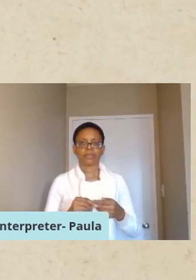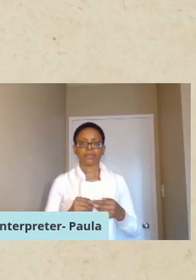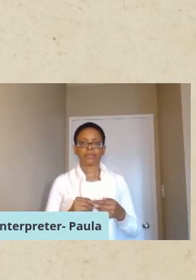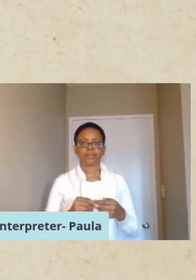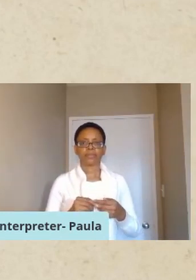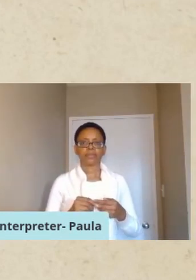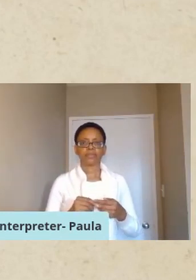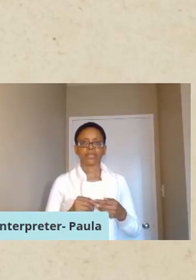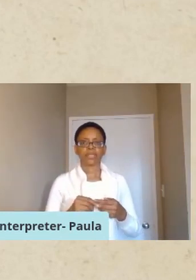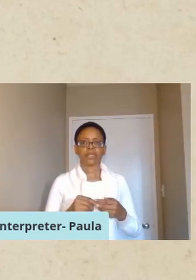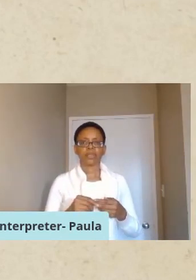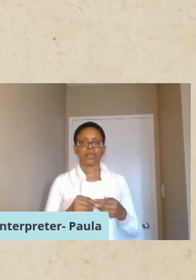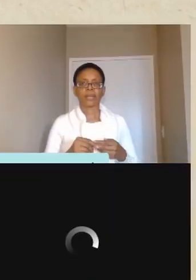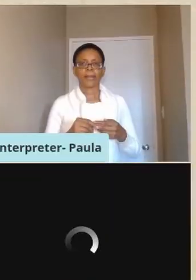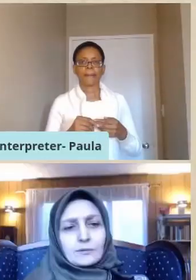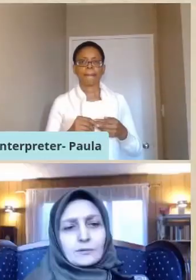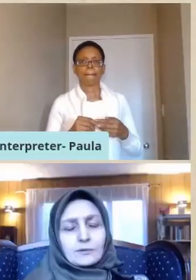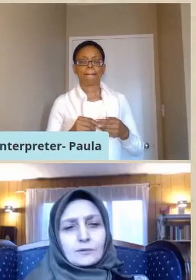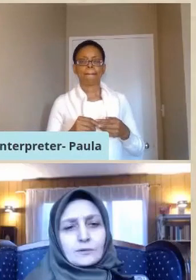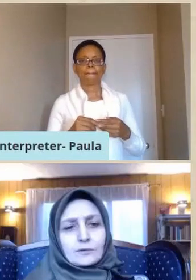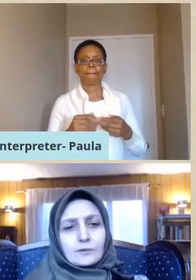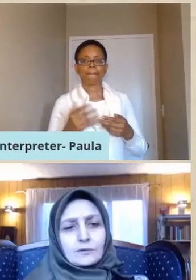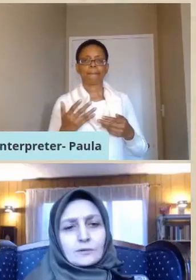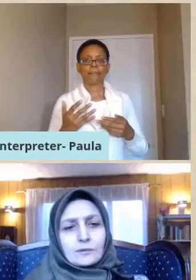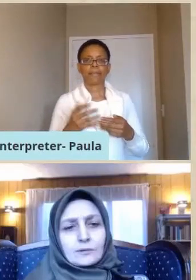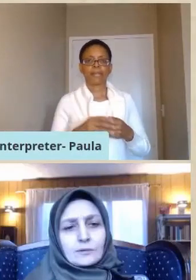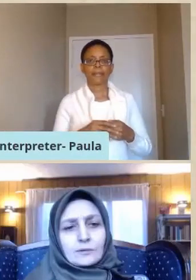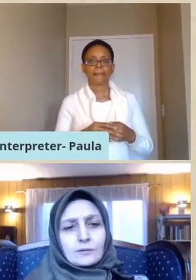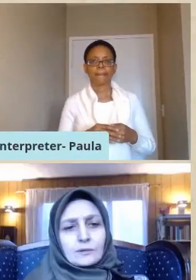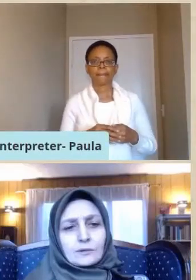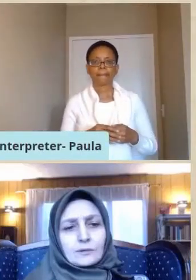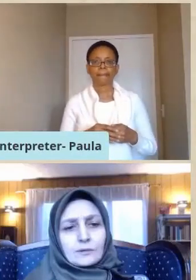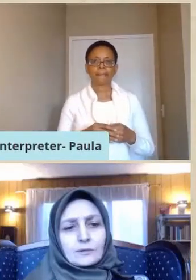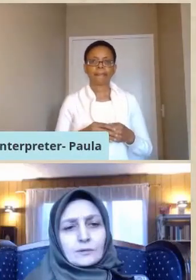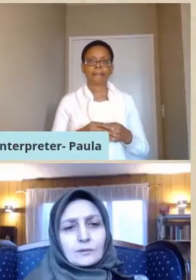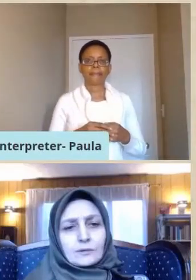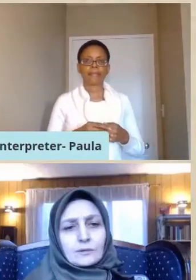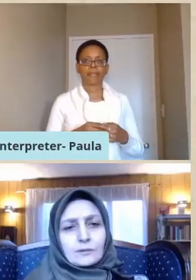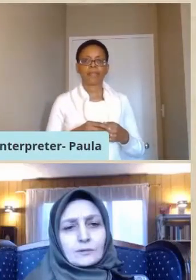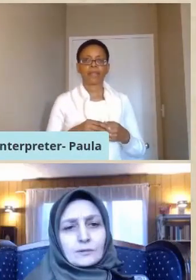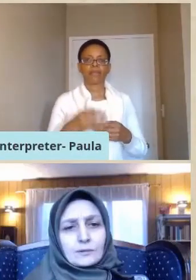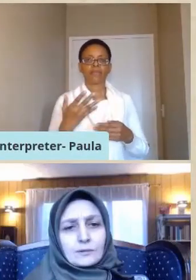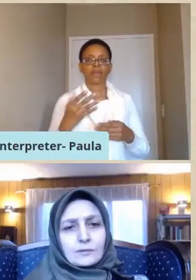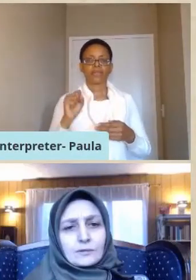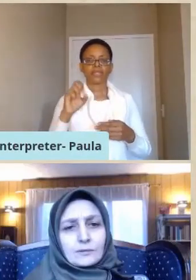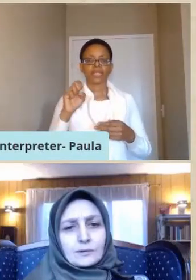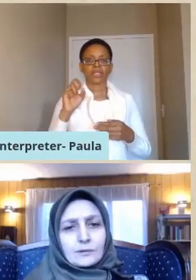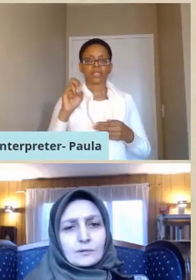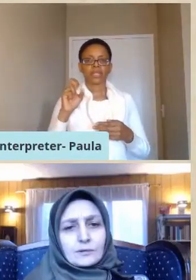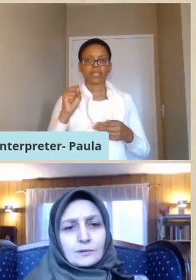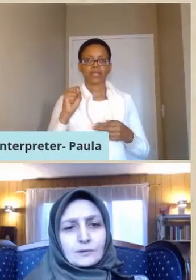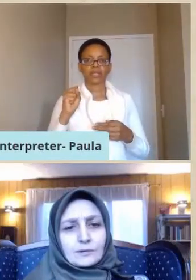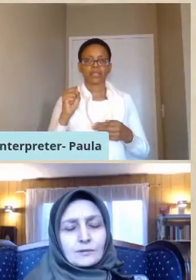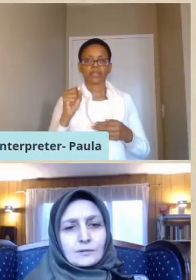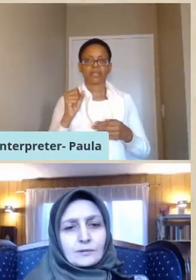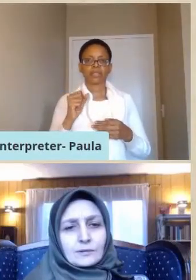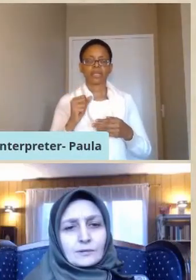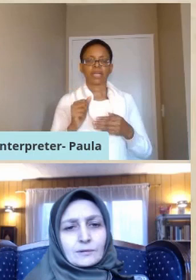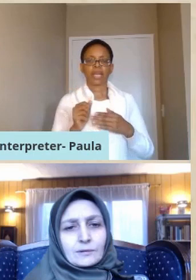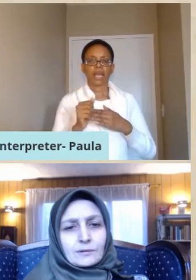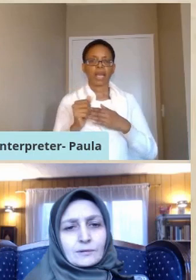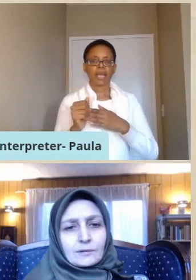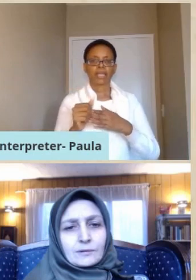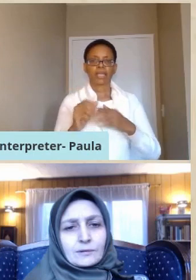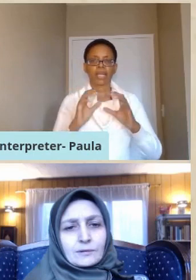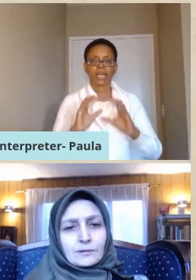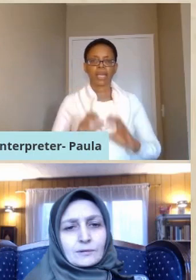Nursi, keeping these 5 senses busy with good things. So guiding clients through questioning to look at